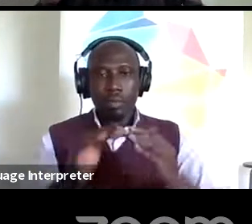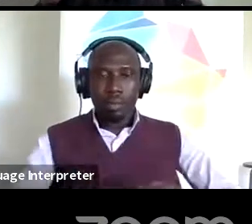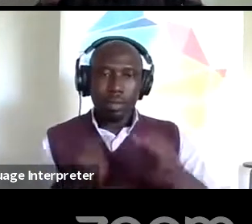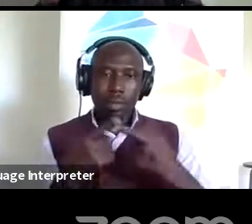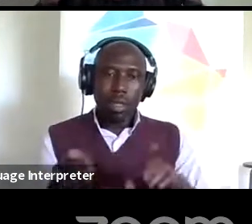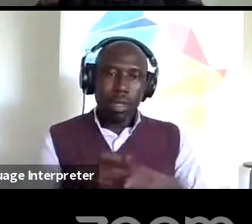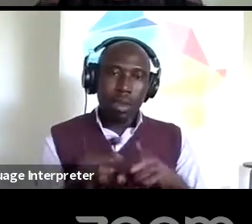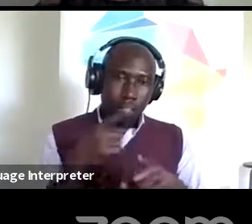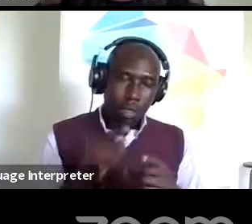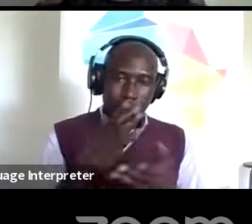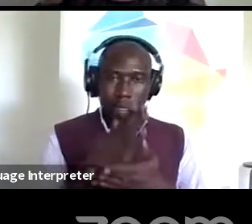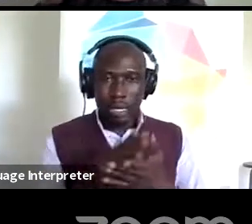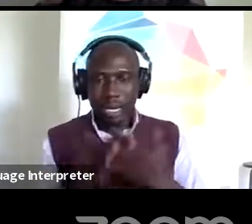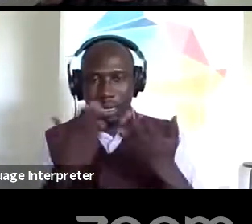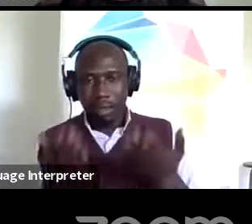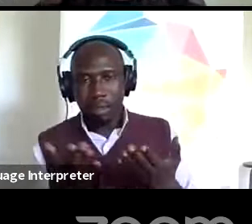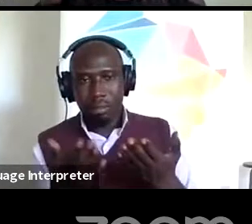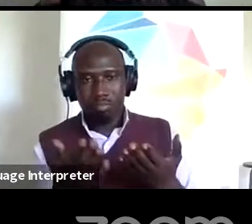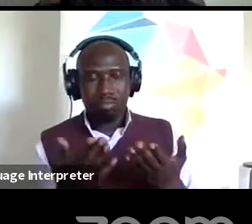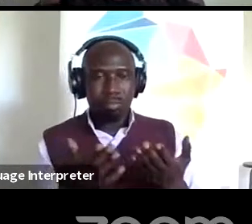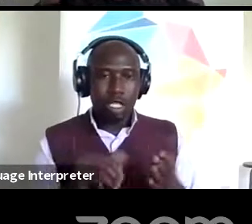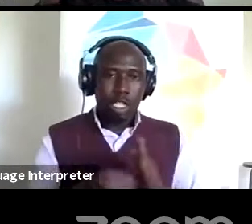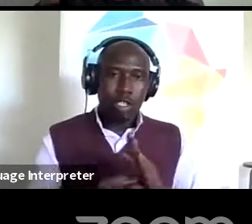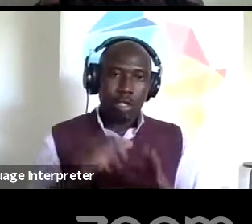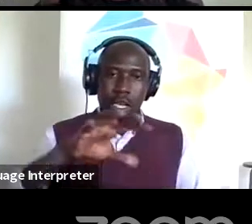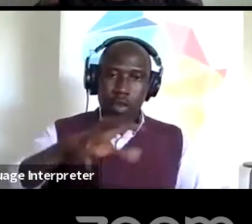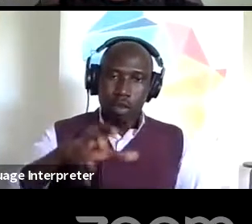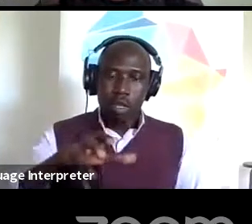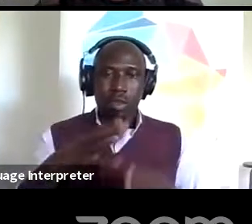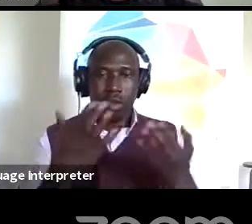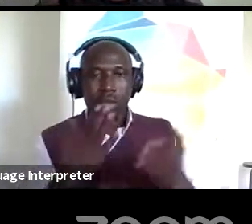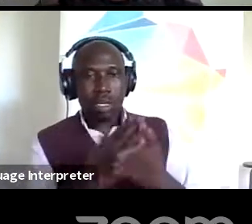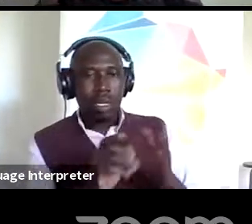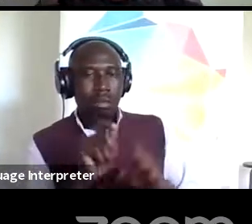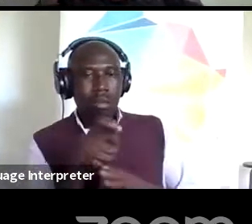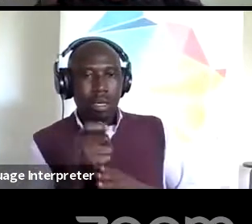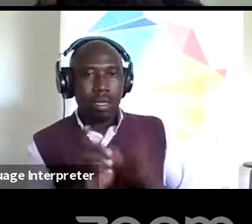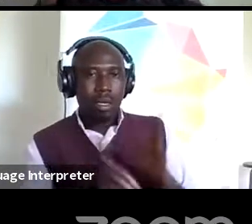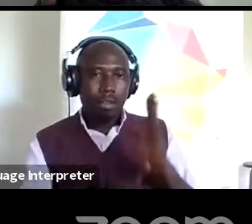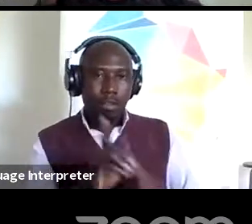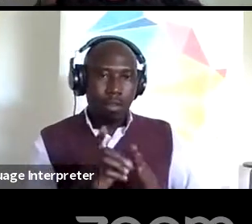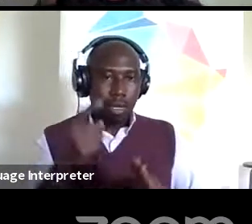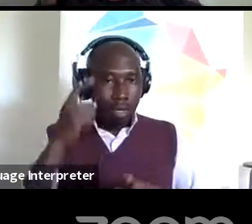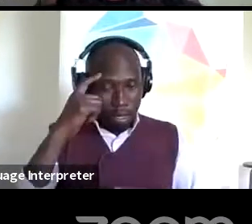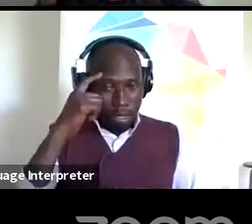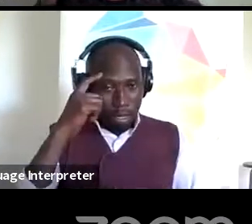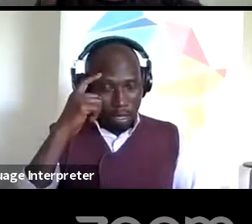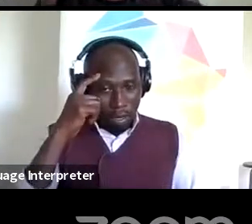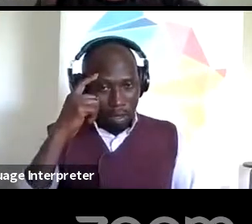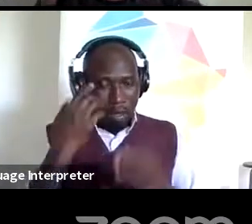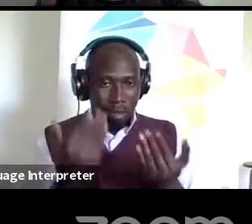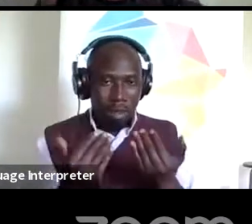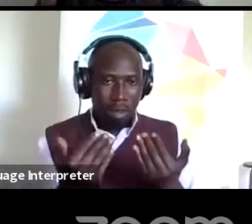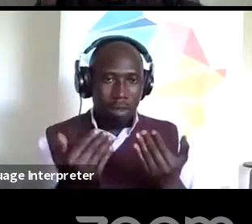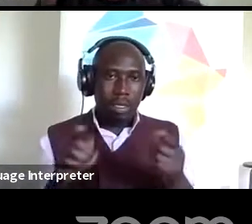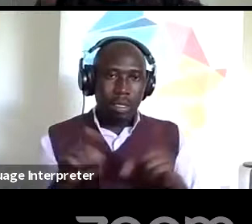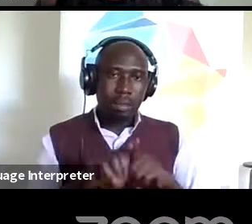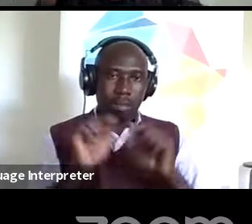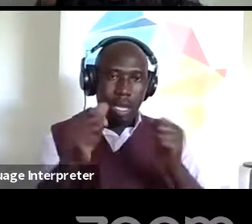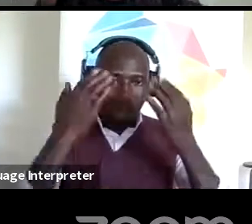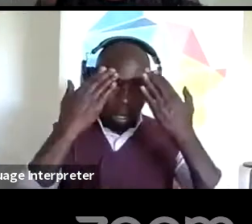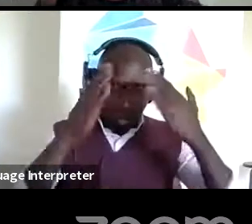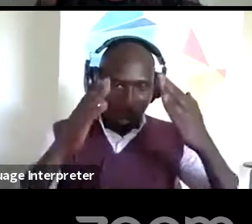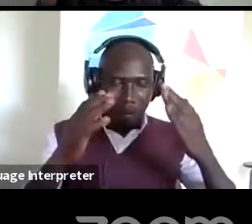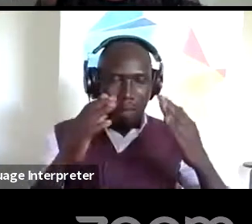seen also some best practices in the region, some key developments which I think are worth taking note of.